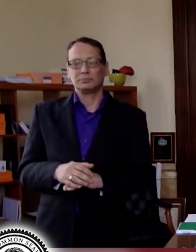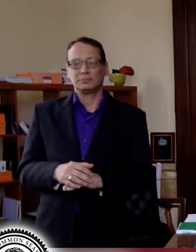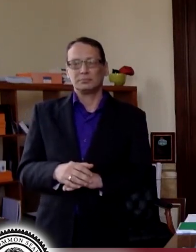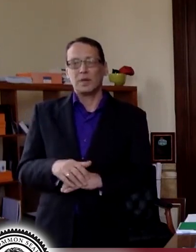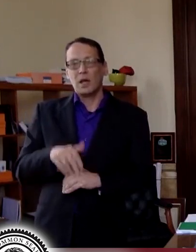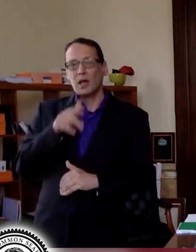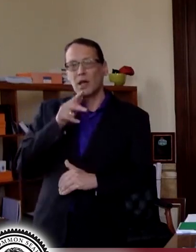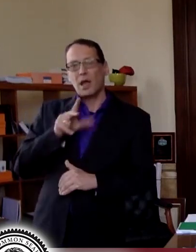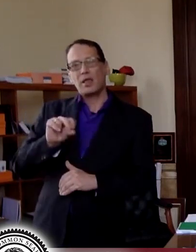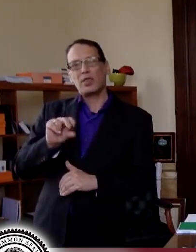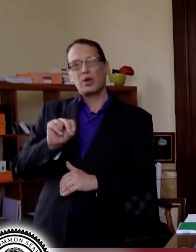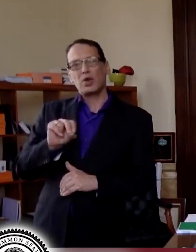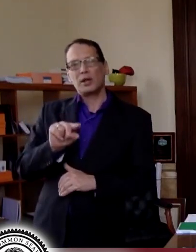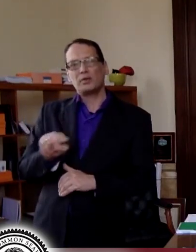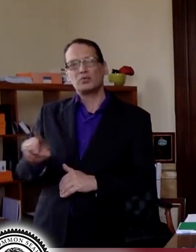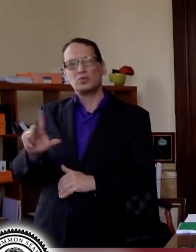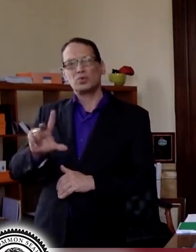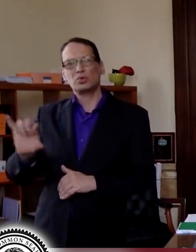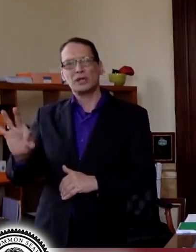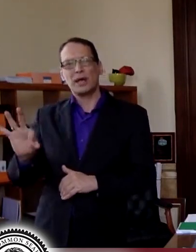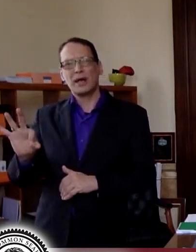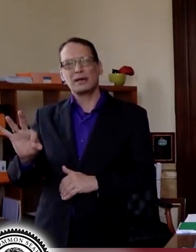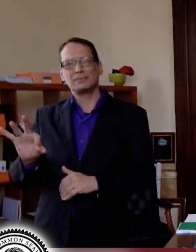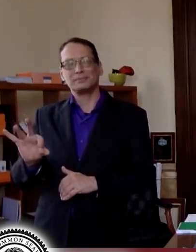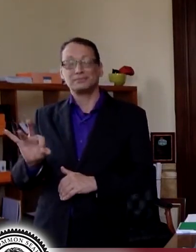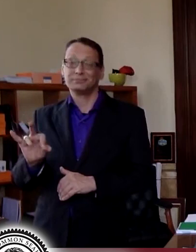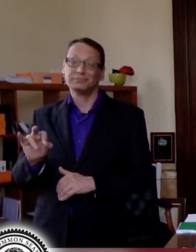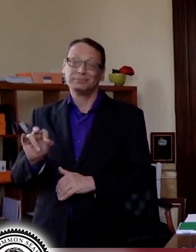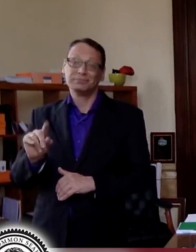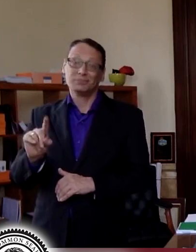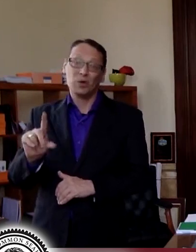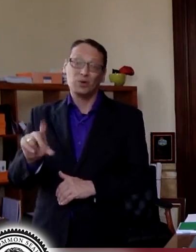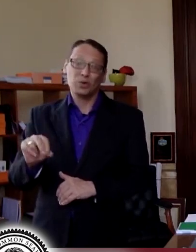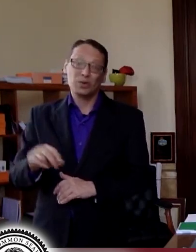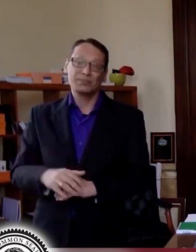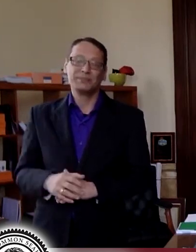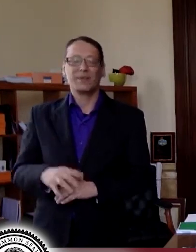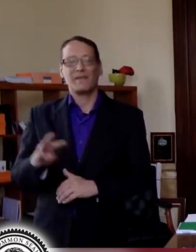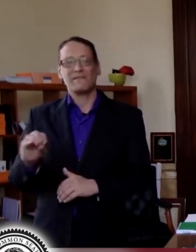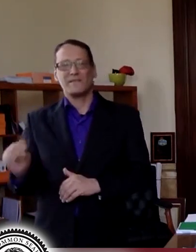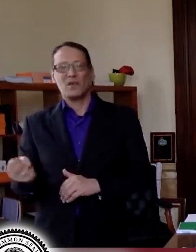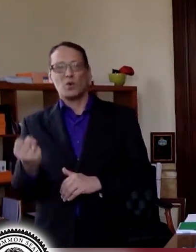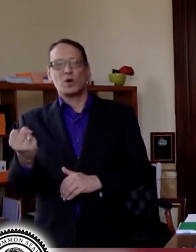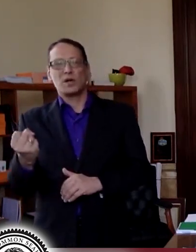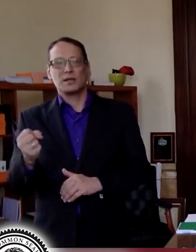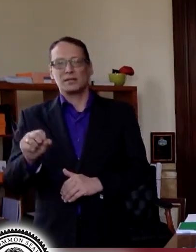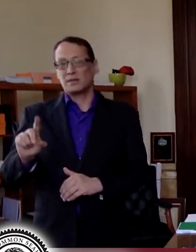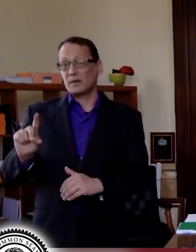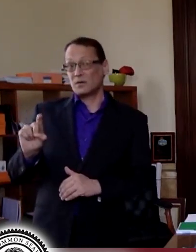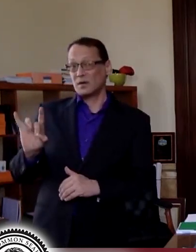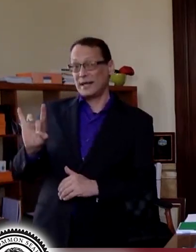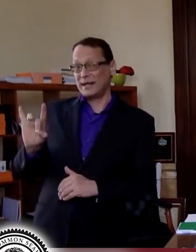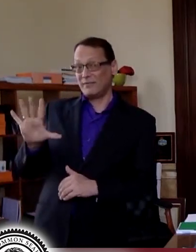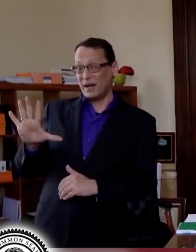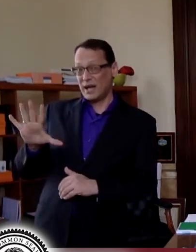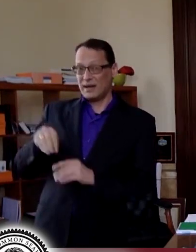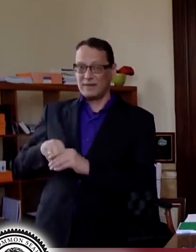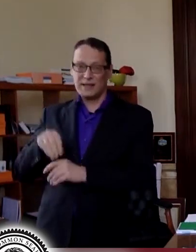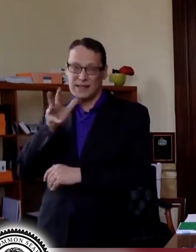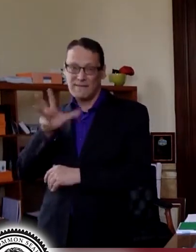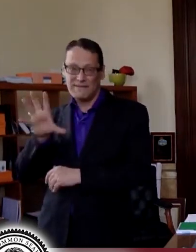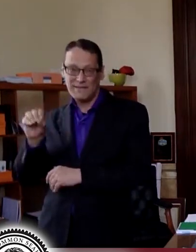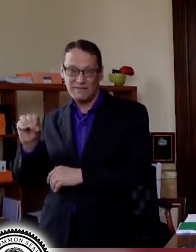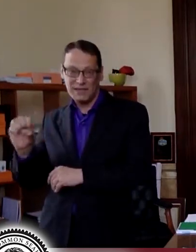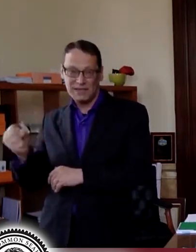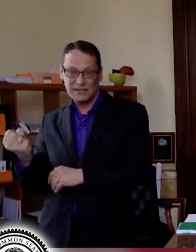in their 30s. There's another 130 people in their 40s. Then you get the 185 people in their